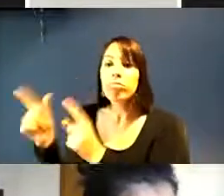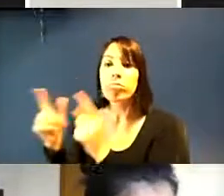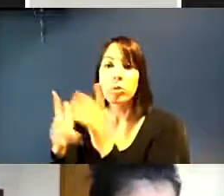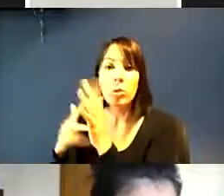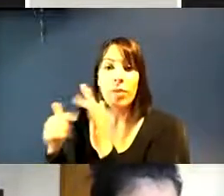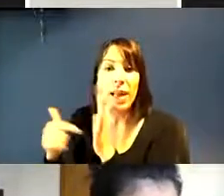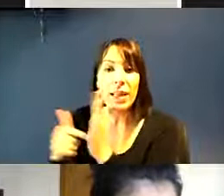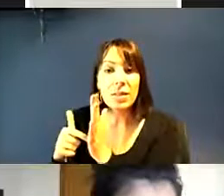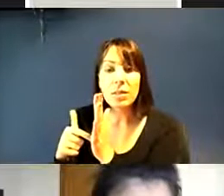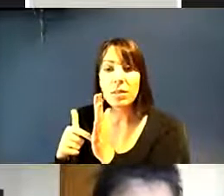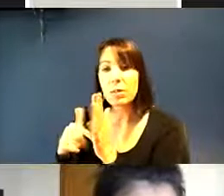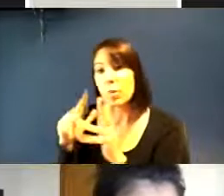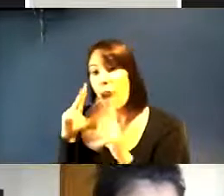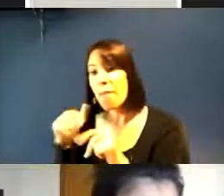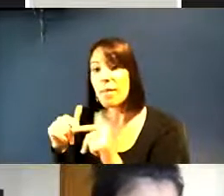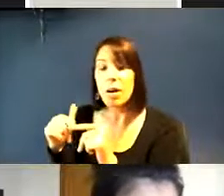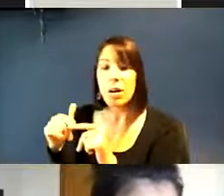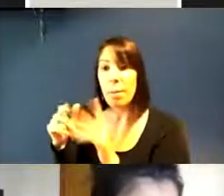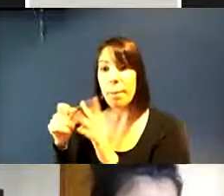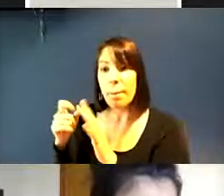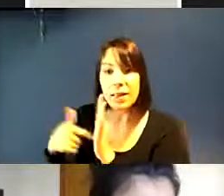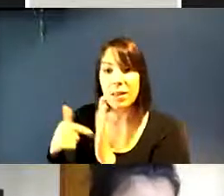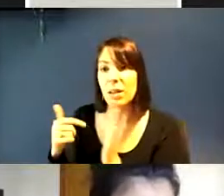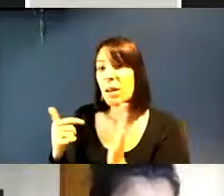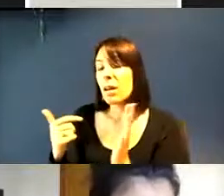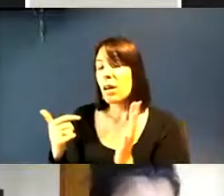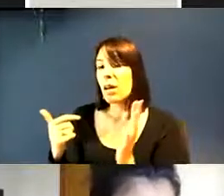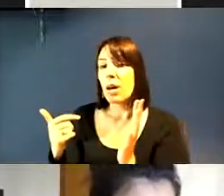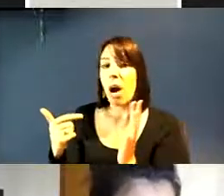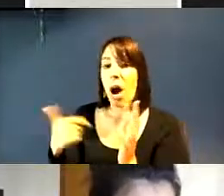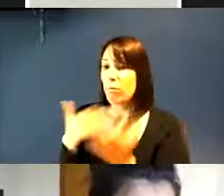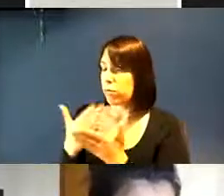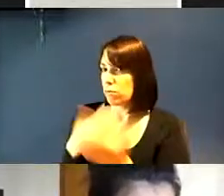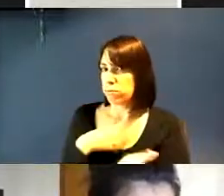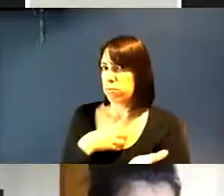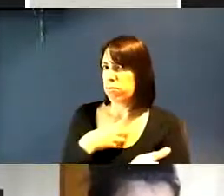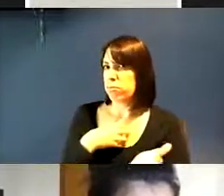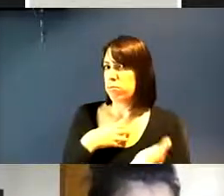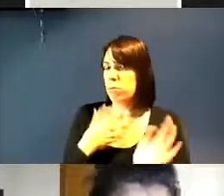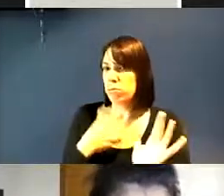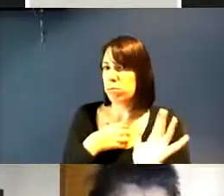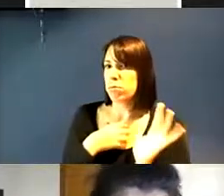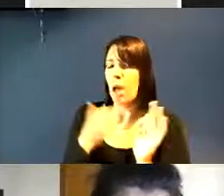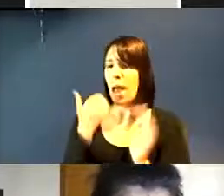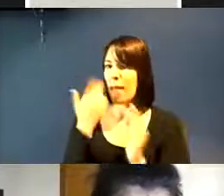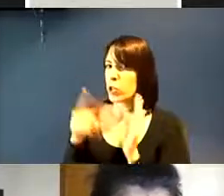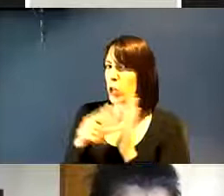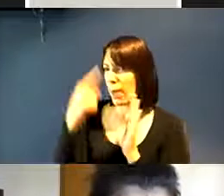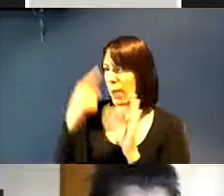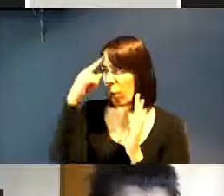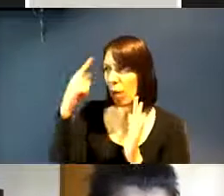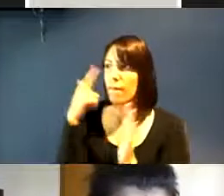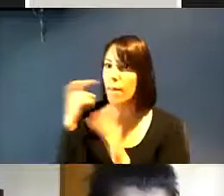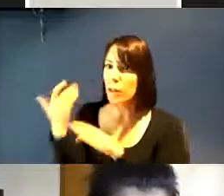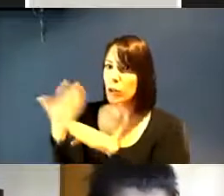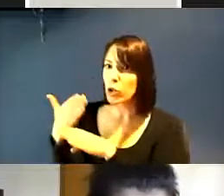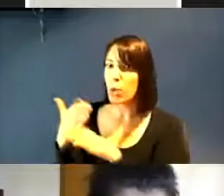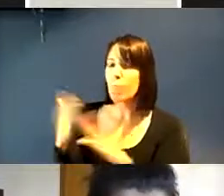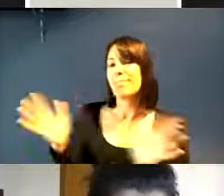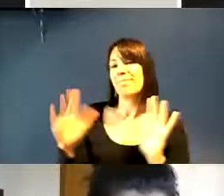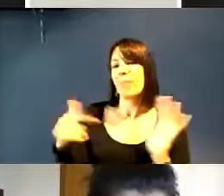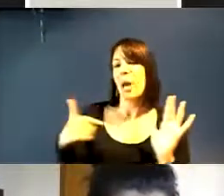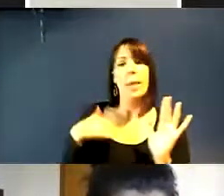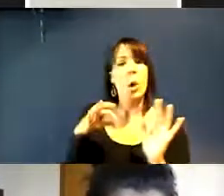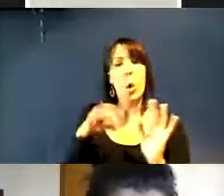things became like an element of fear. And every time I thought about trying to get some work, I was like, no, I won't be good enough. I won't be able to do